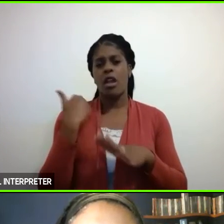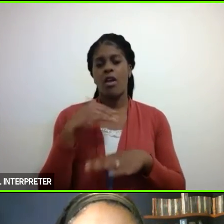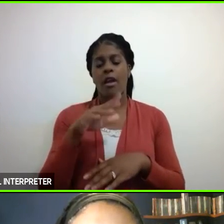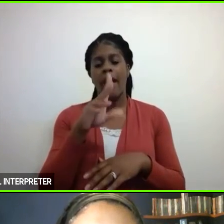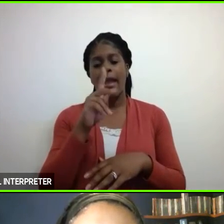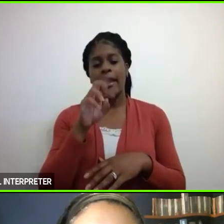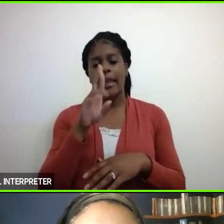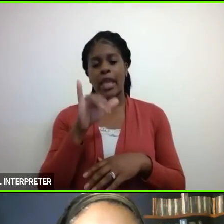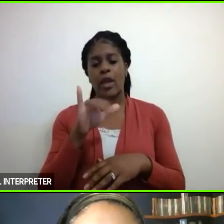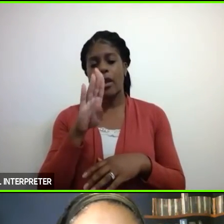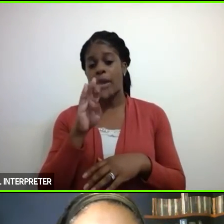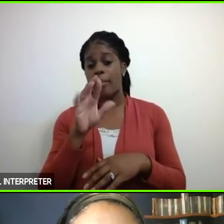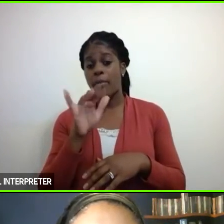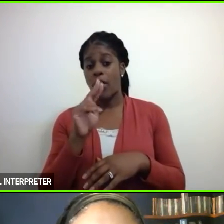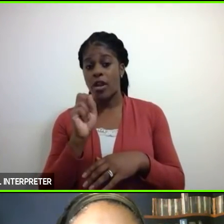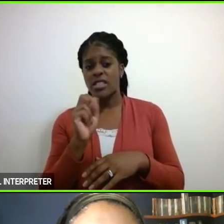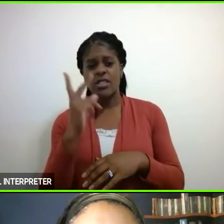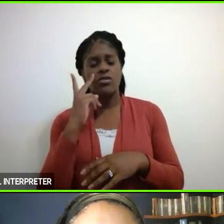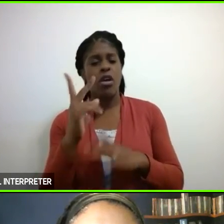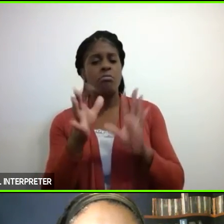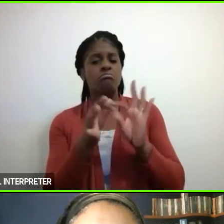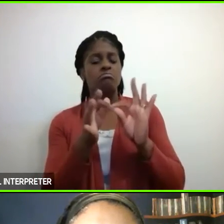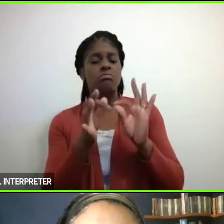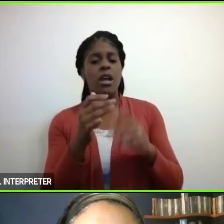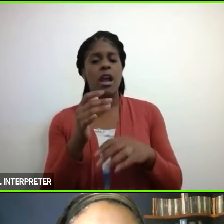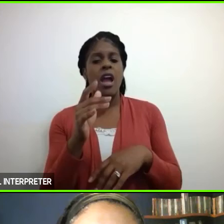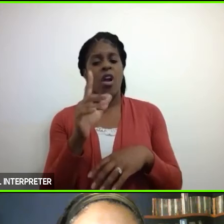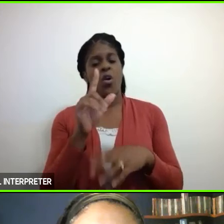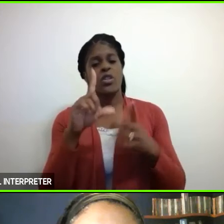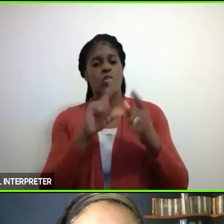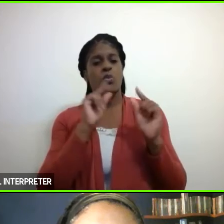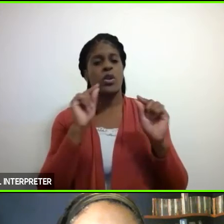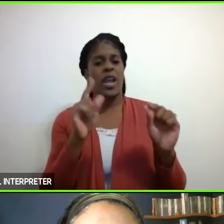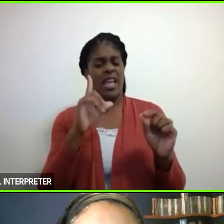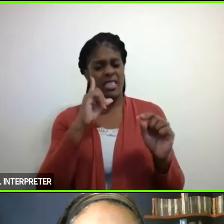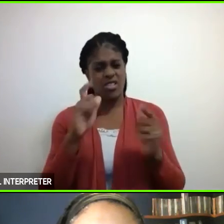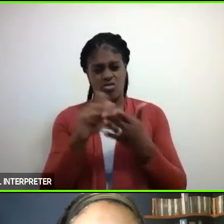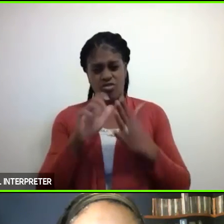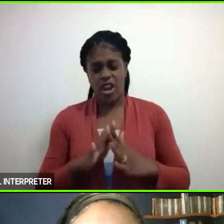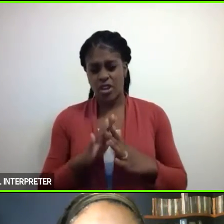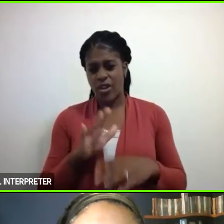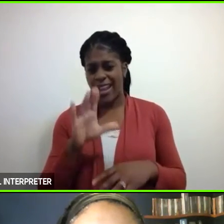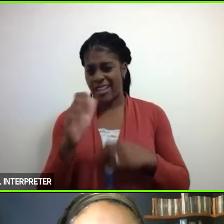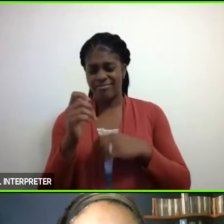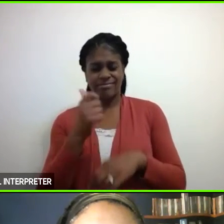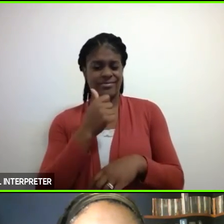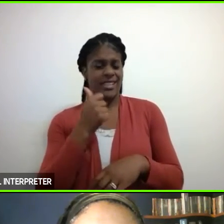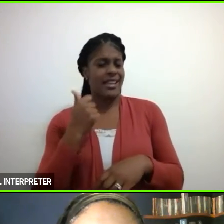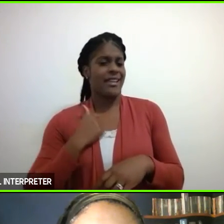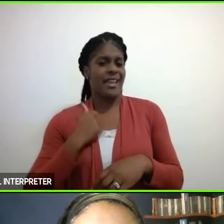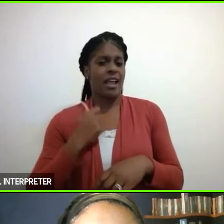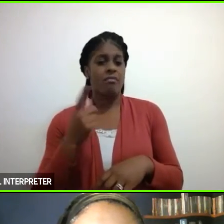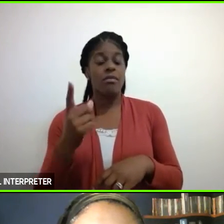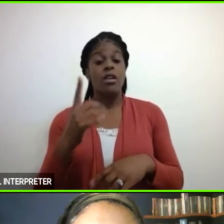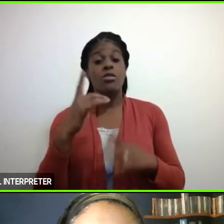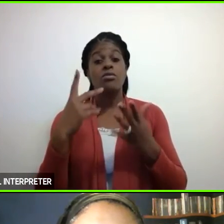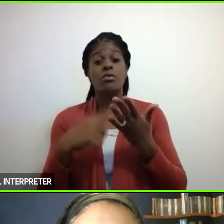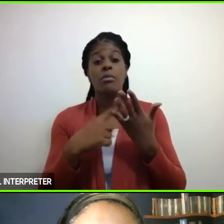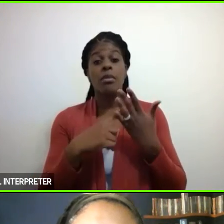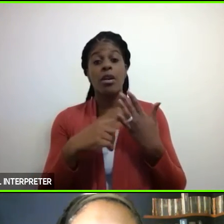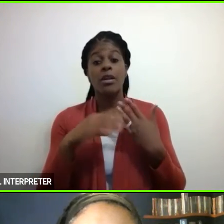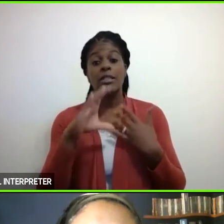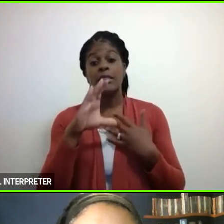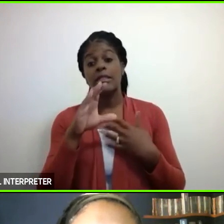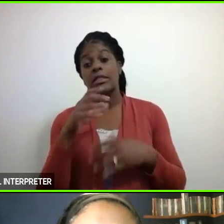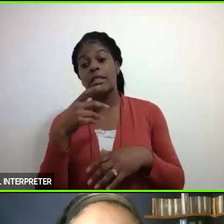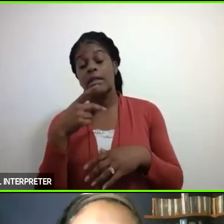Barnes on Twitter is a writer, I believe, in Toronto or somewhere in Canada. And she was talking about CBT, you know, cognitive